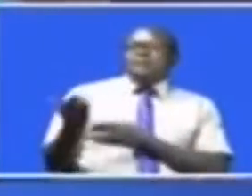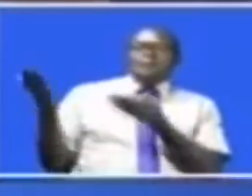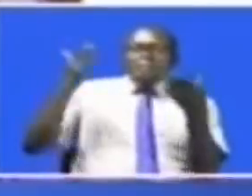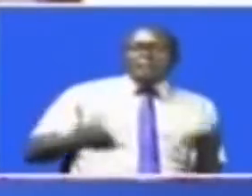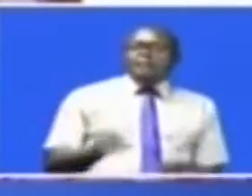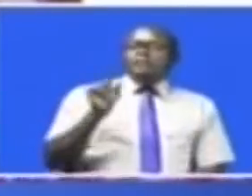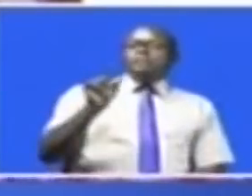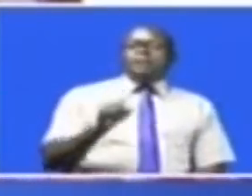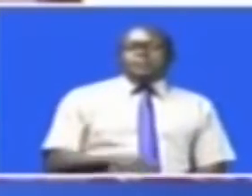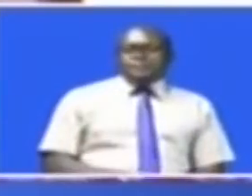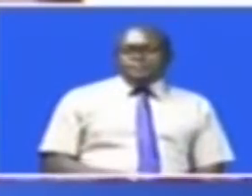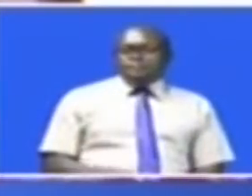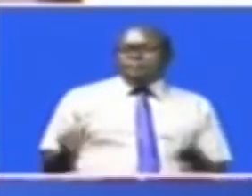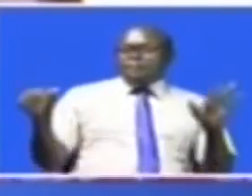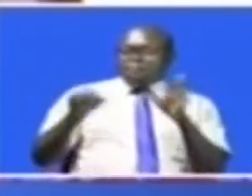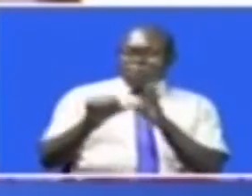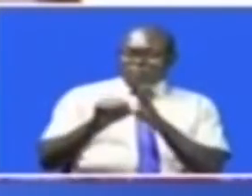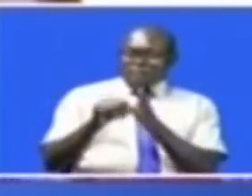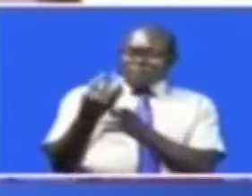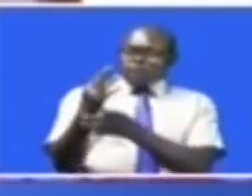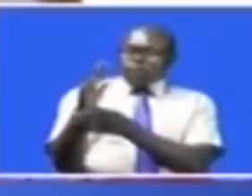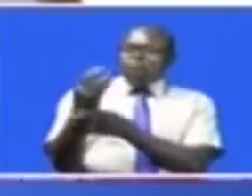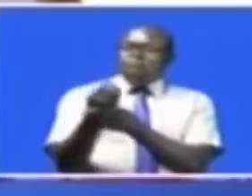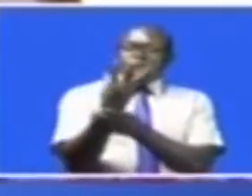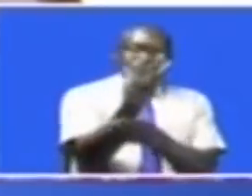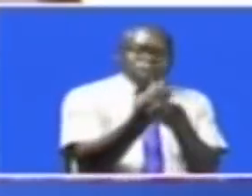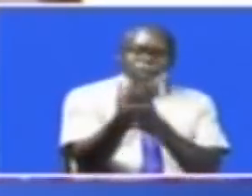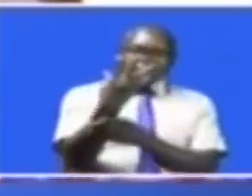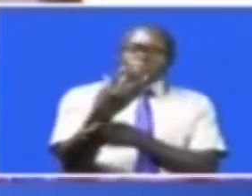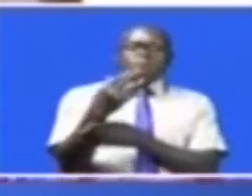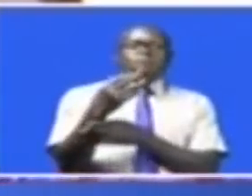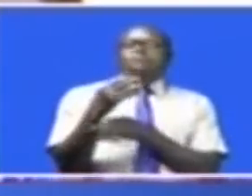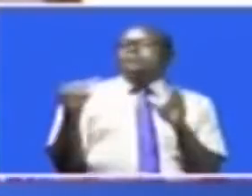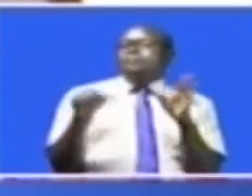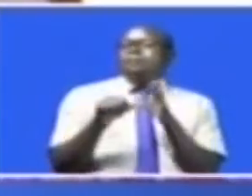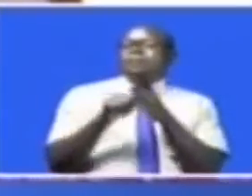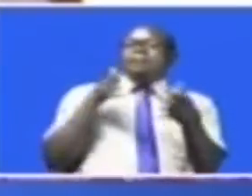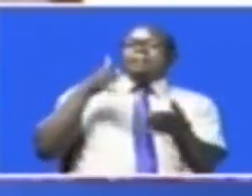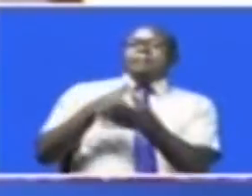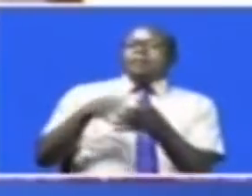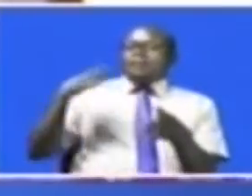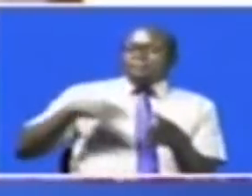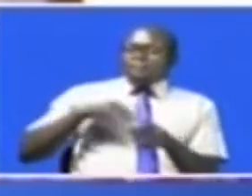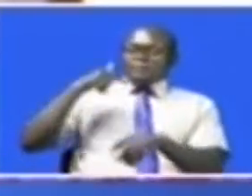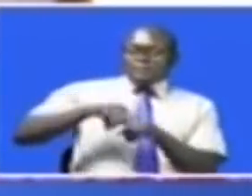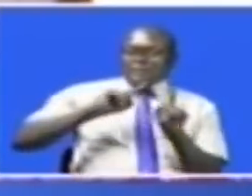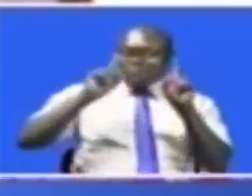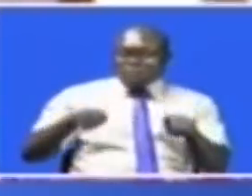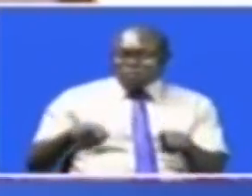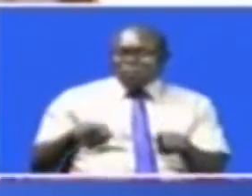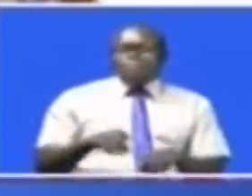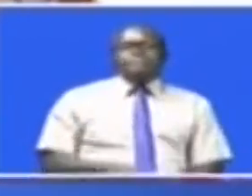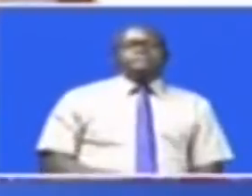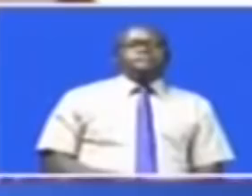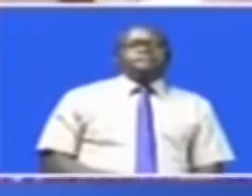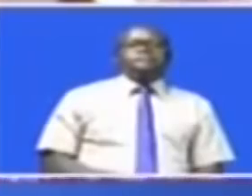the day. Hii nyasi iko kwa maji imeshinda wavuvi wengi. Saa wenye wanaenda ni